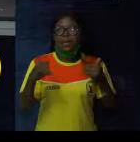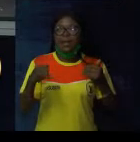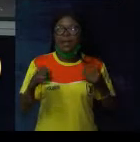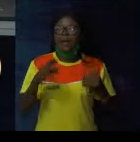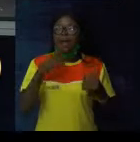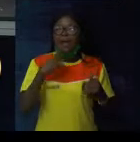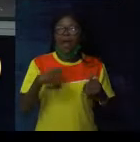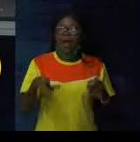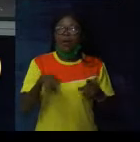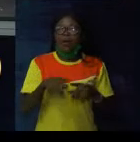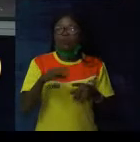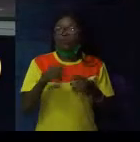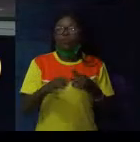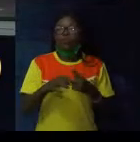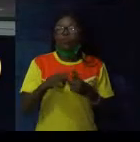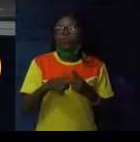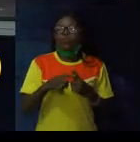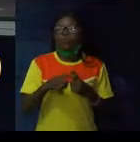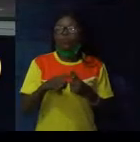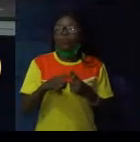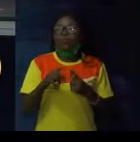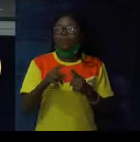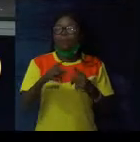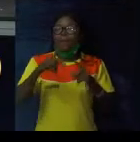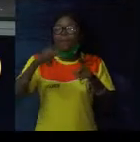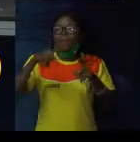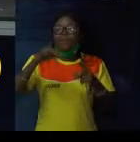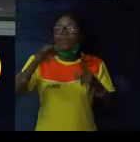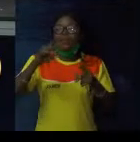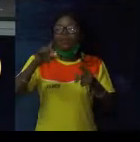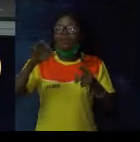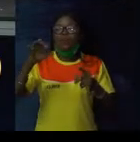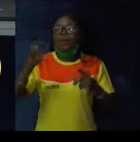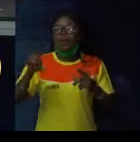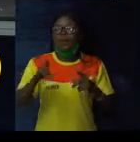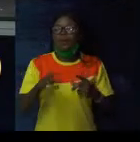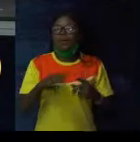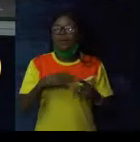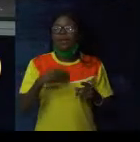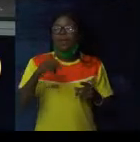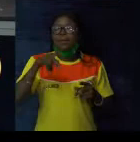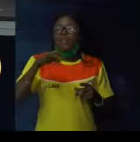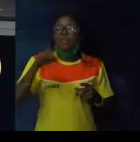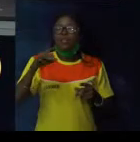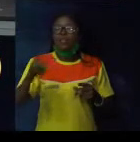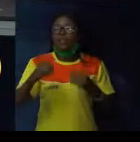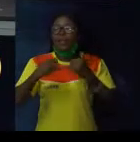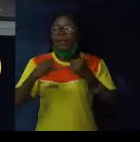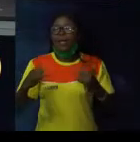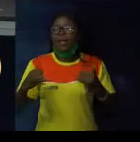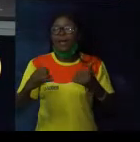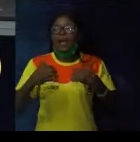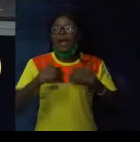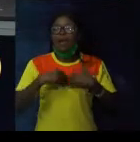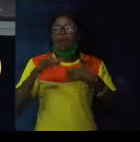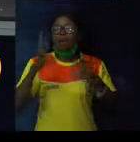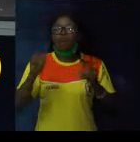correct? Perpendicular lines have no angles between them. Is that correct?